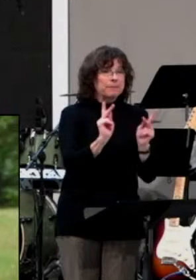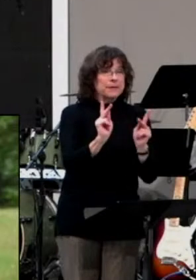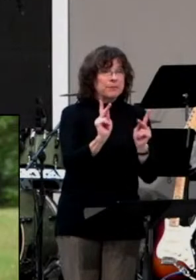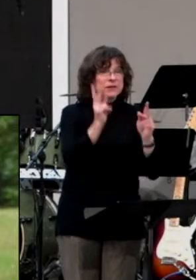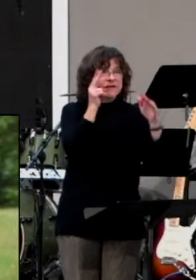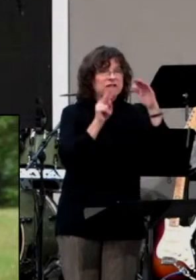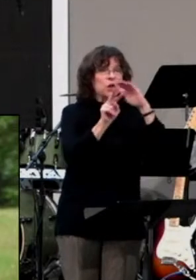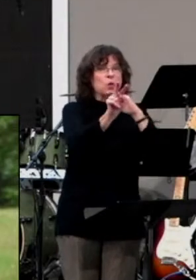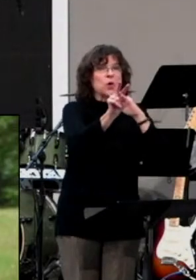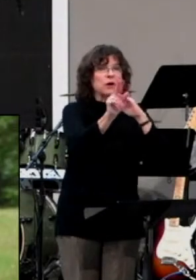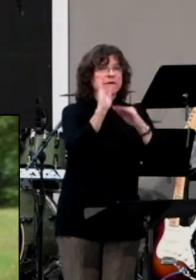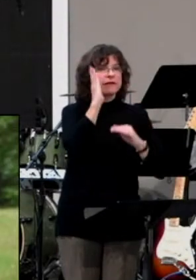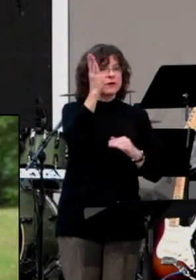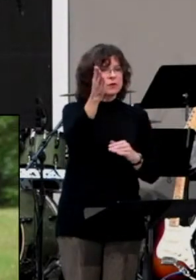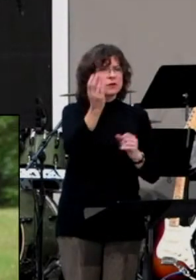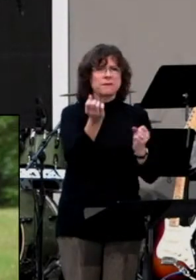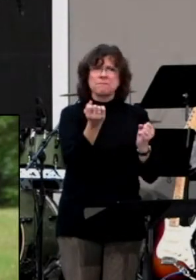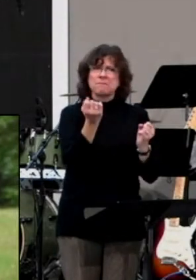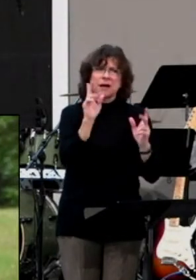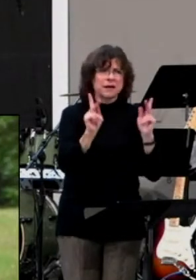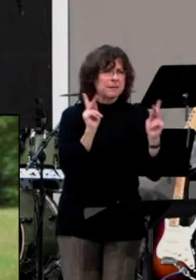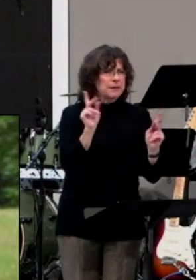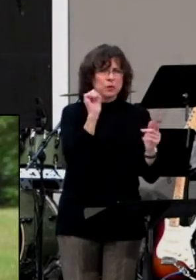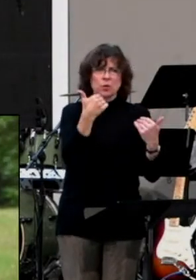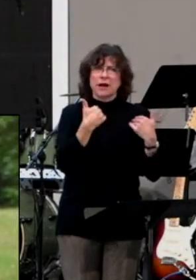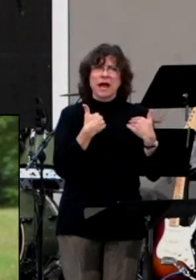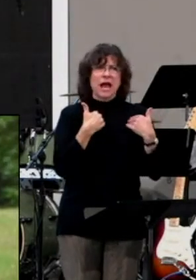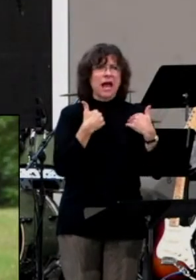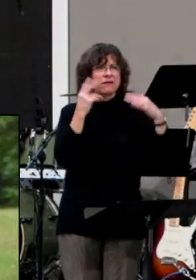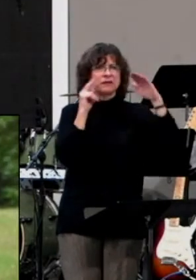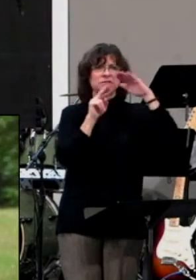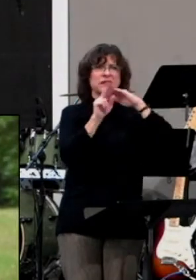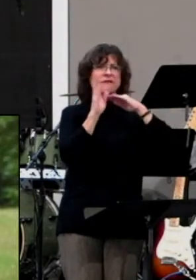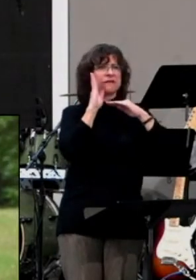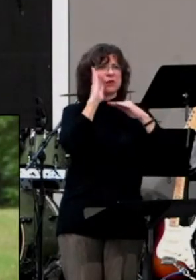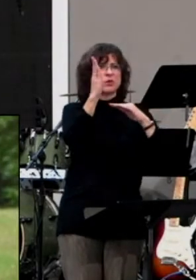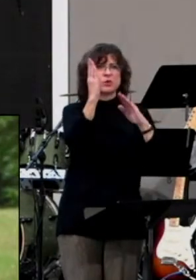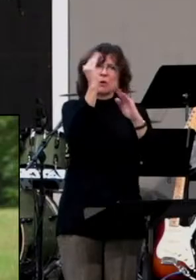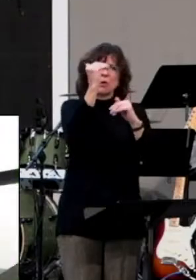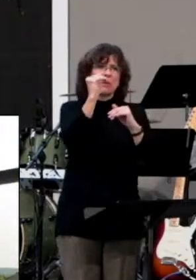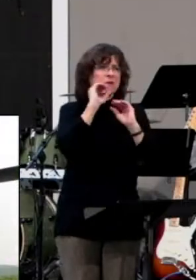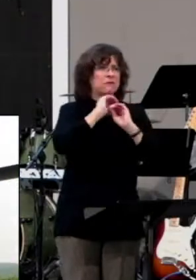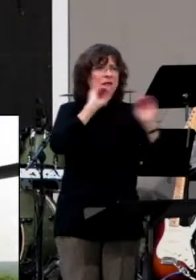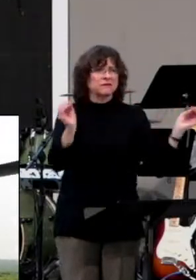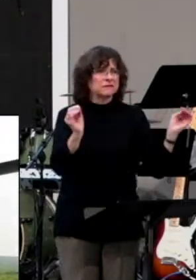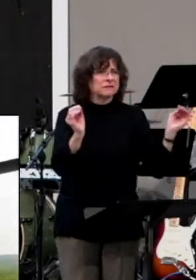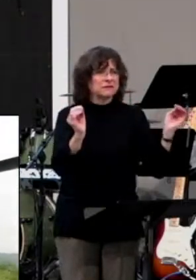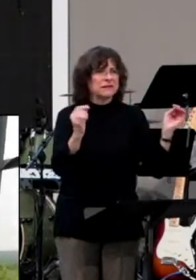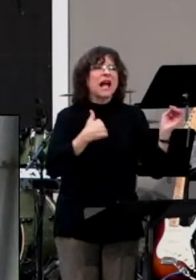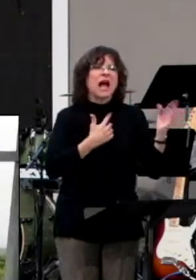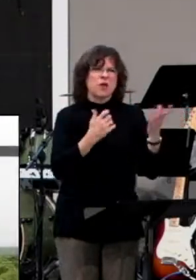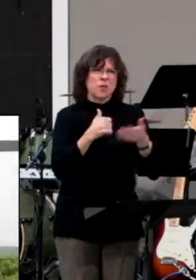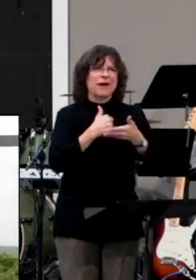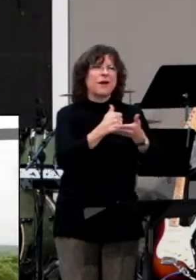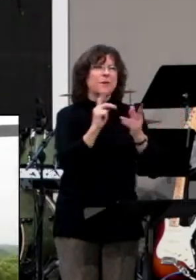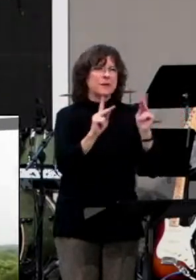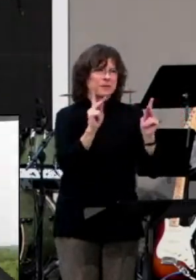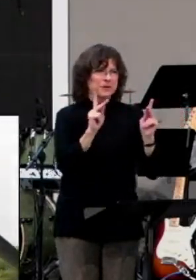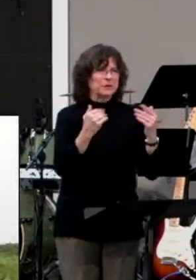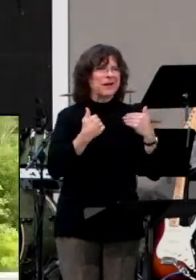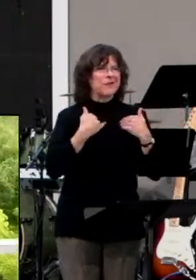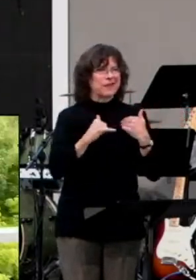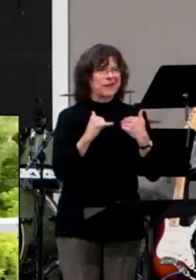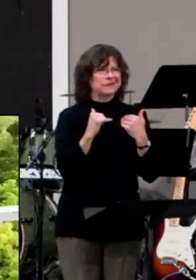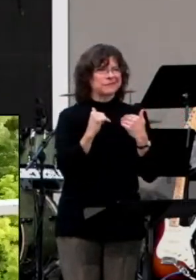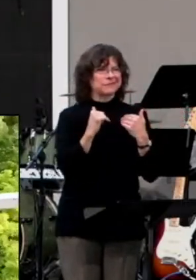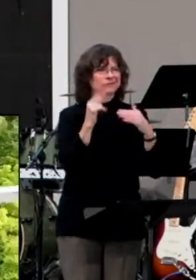futures, because a lot of people don't have like their perfect view of the future. So I'd probably want to like help people imagine that and